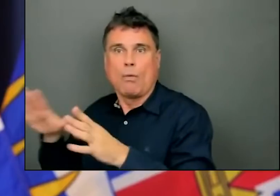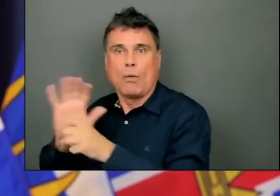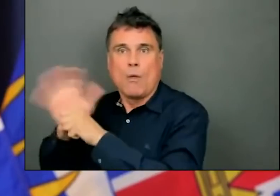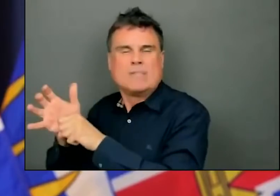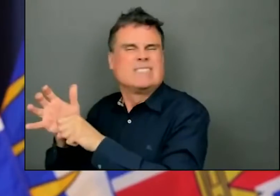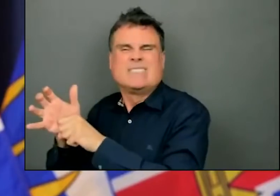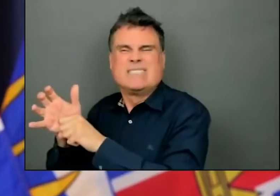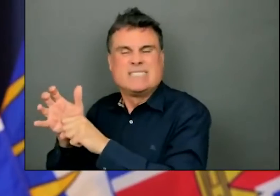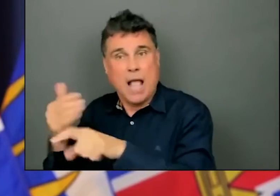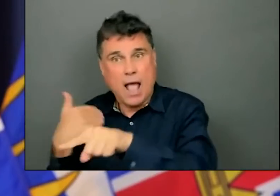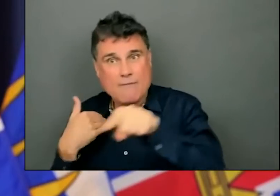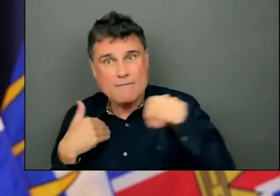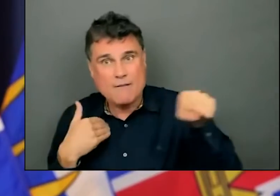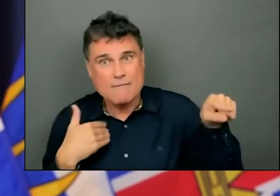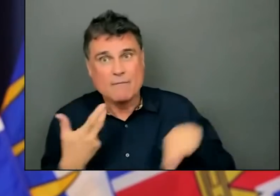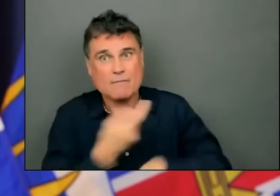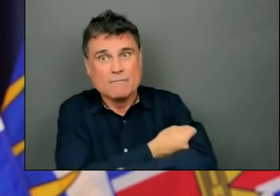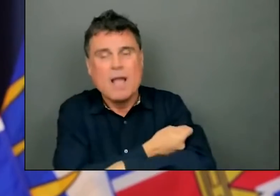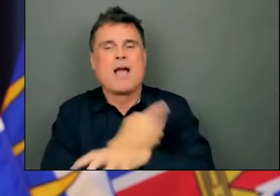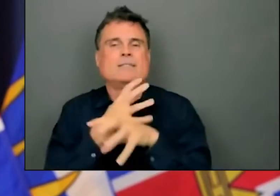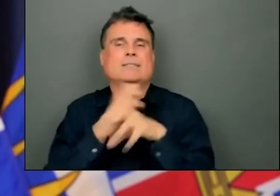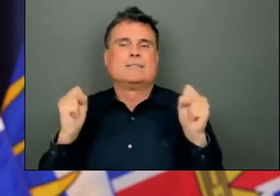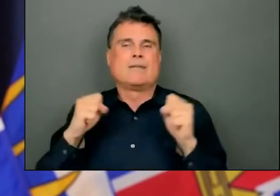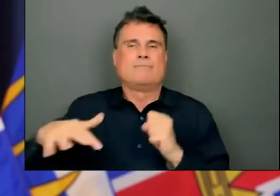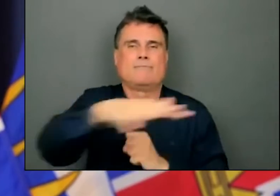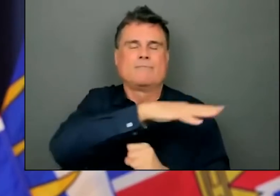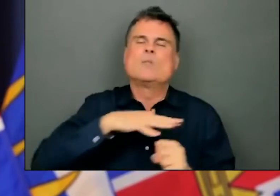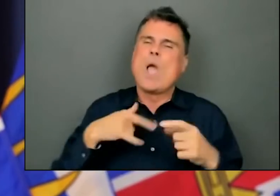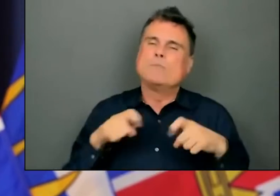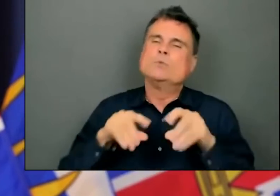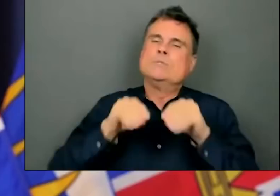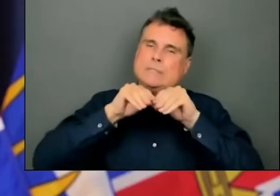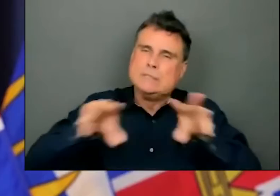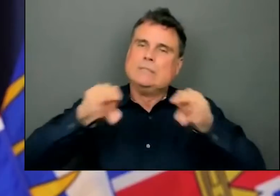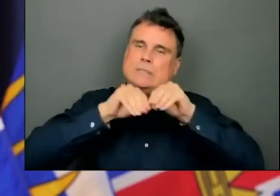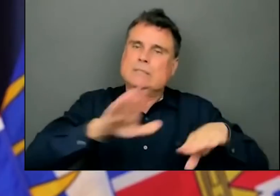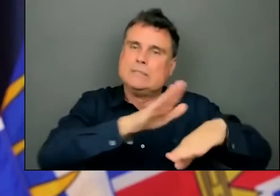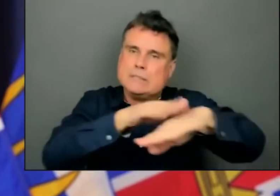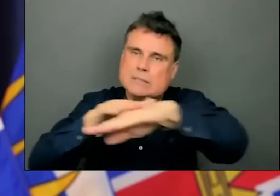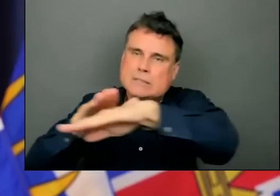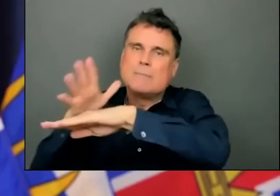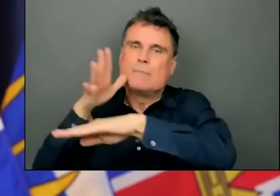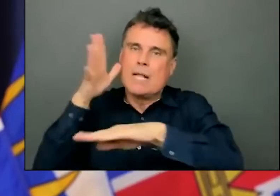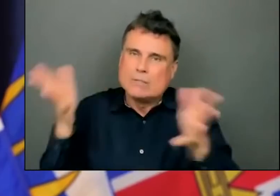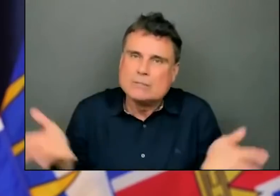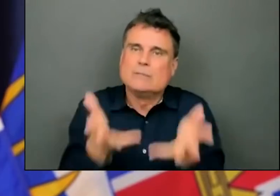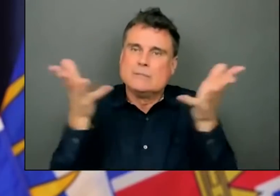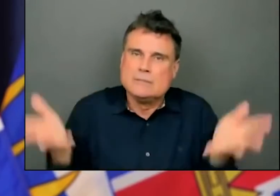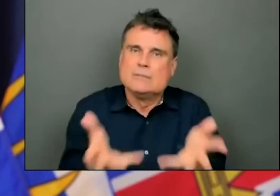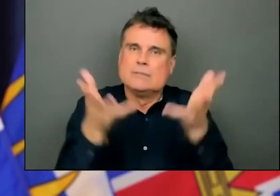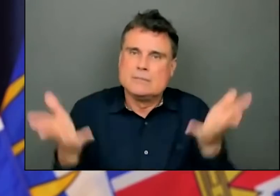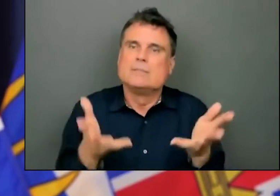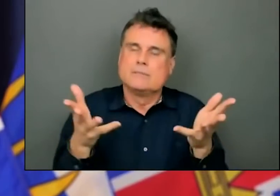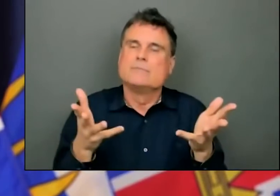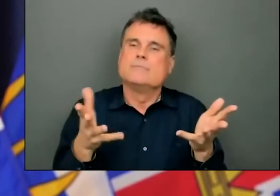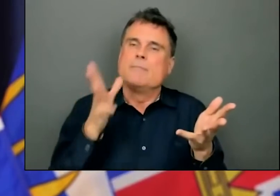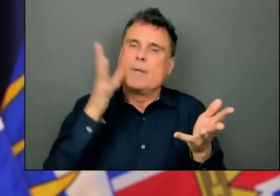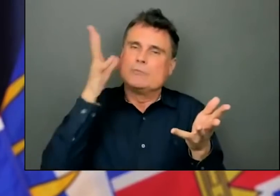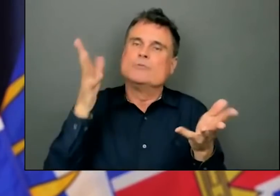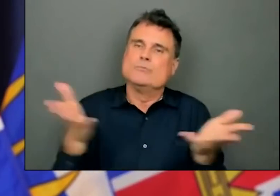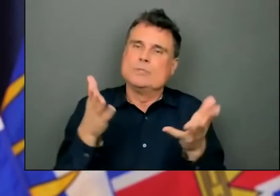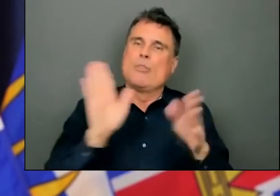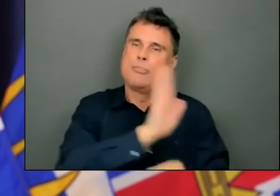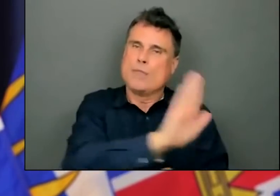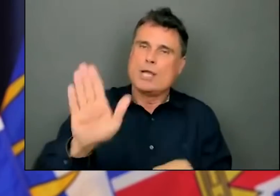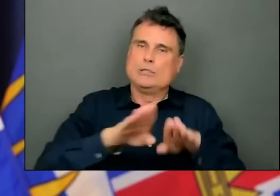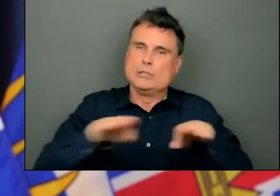continue to provide the information that's needed and for children to be vaccinated. And I really encourage parents,